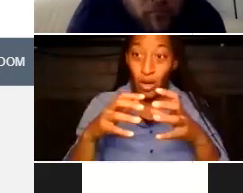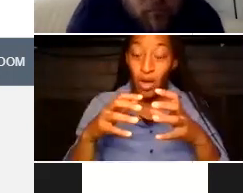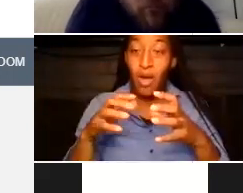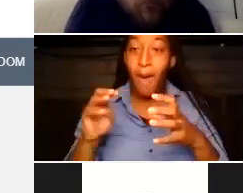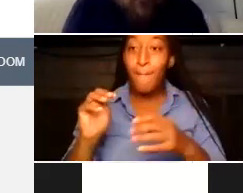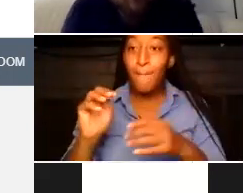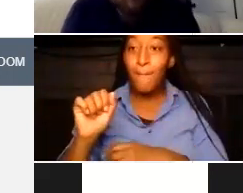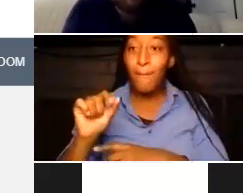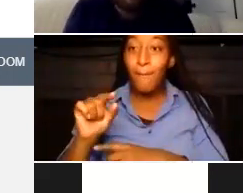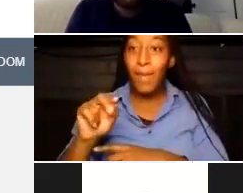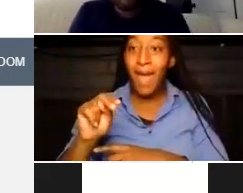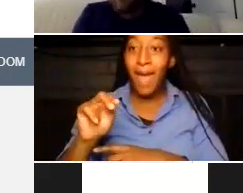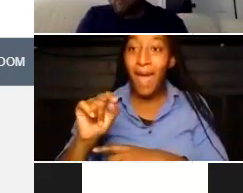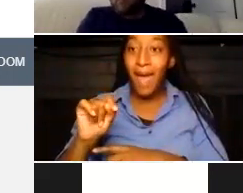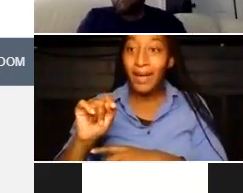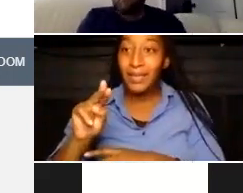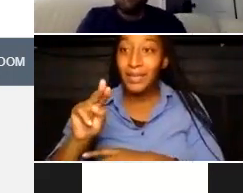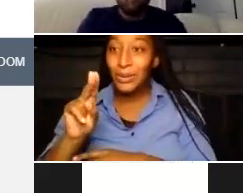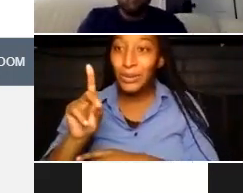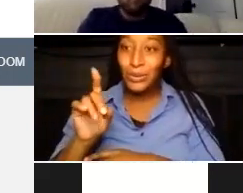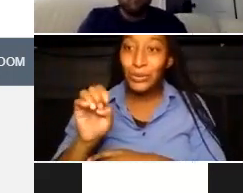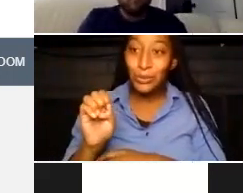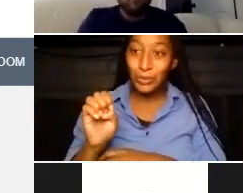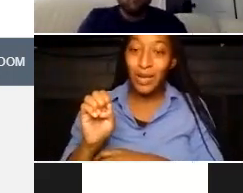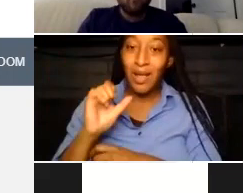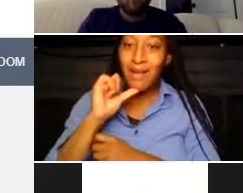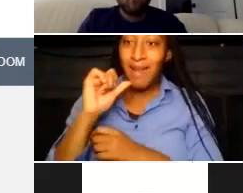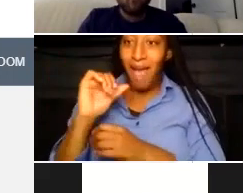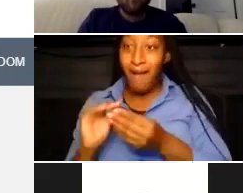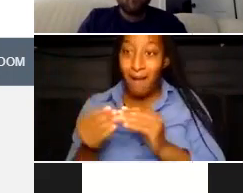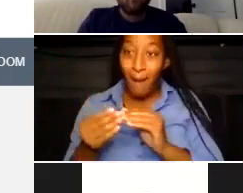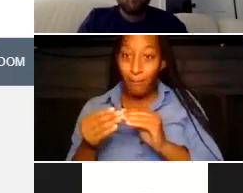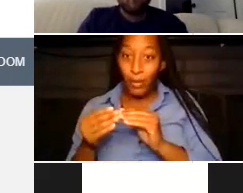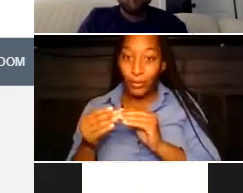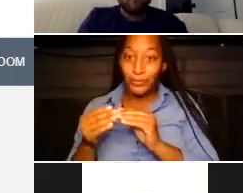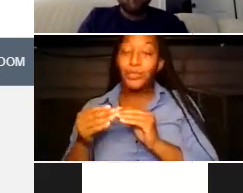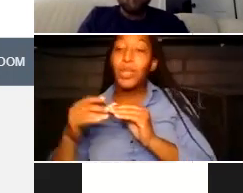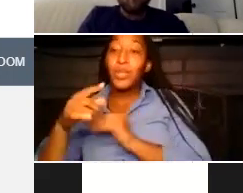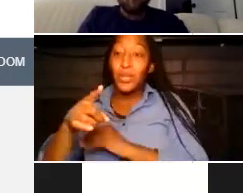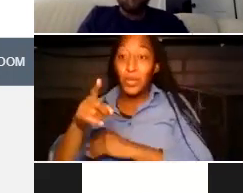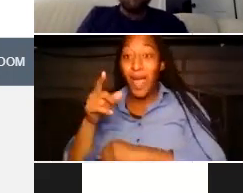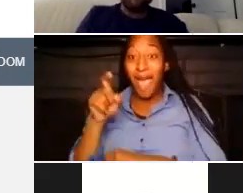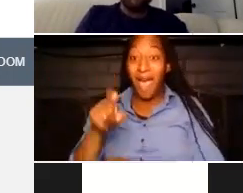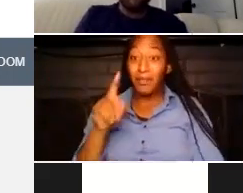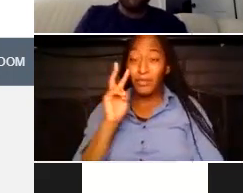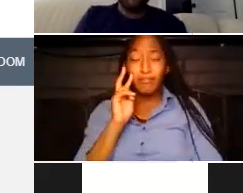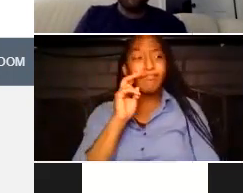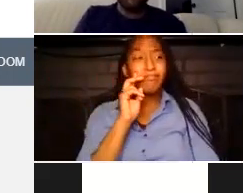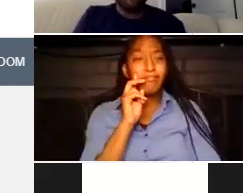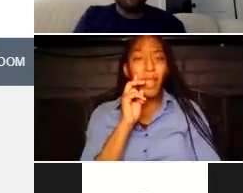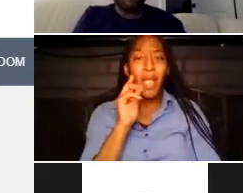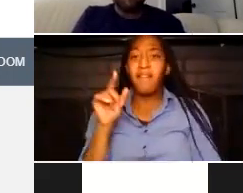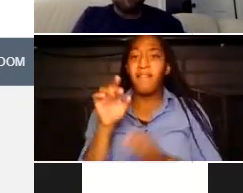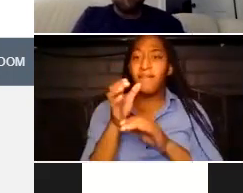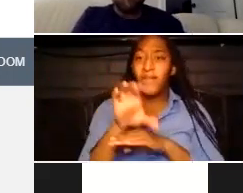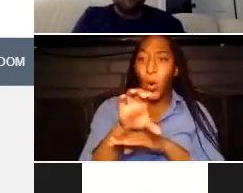our force and displacement have to be in the same direction. I'm not saying we're using the direction. I'm